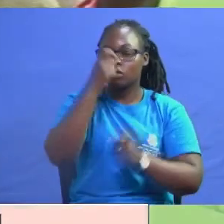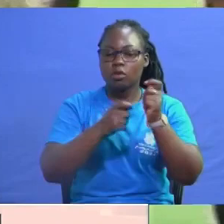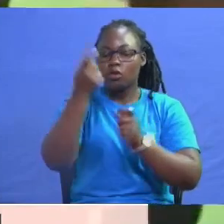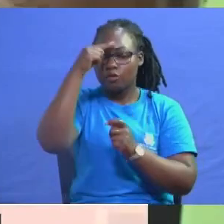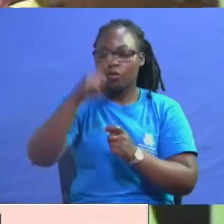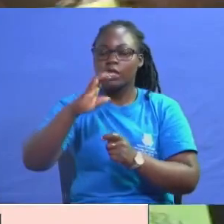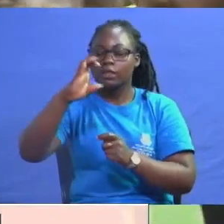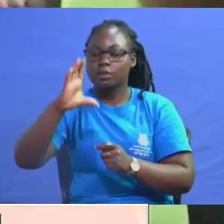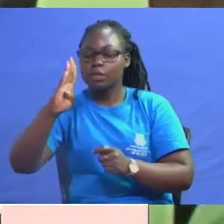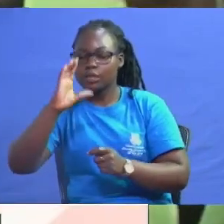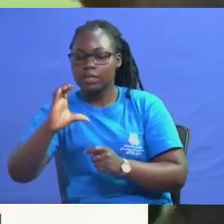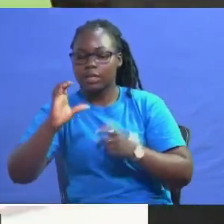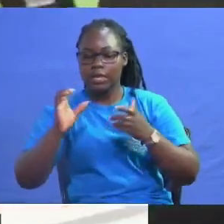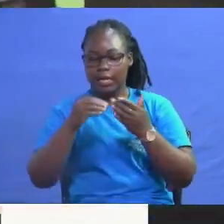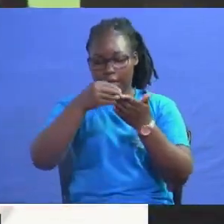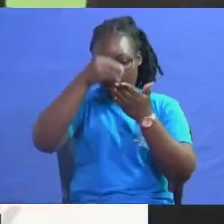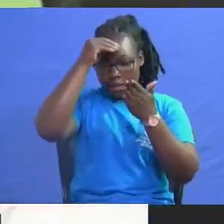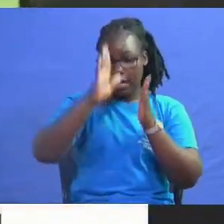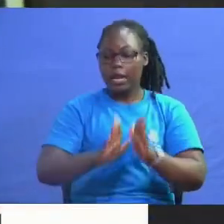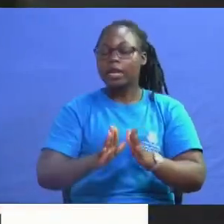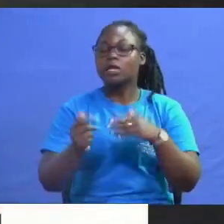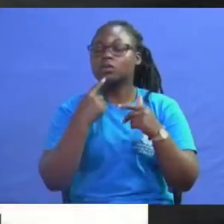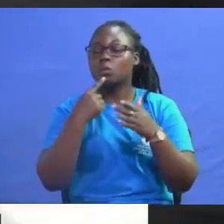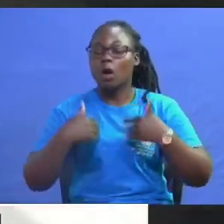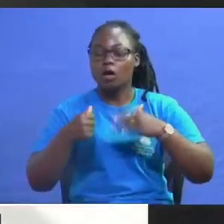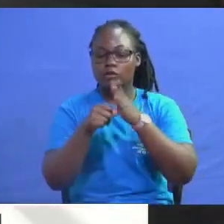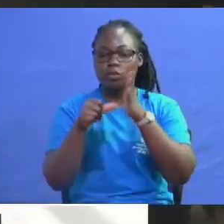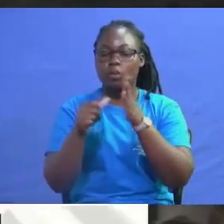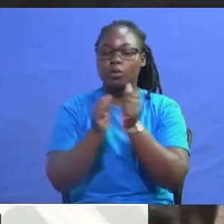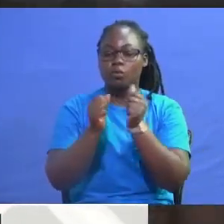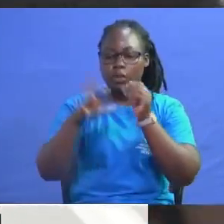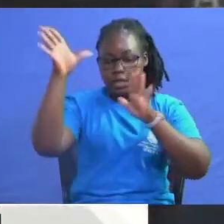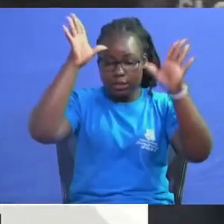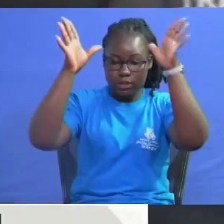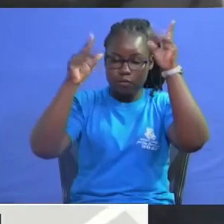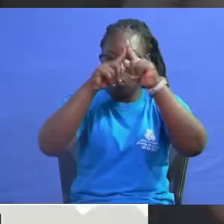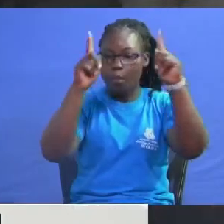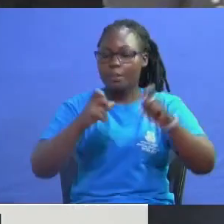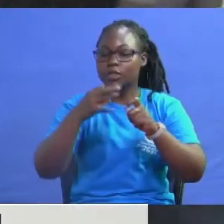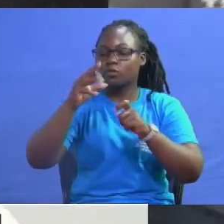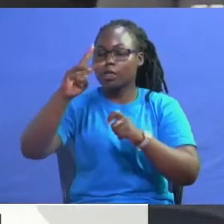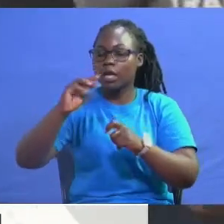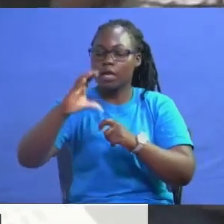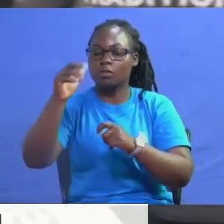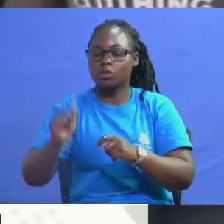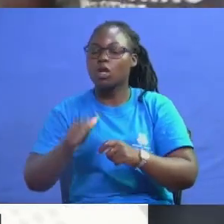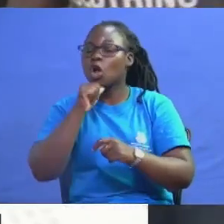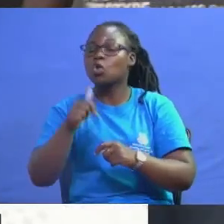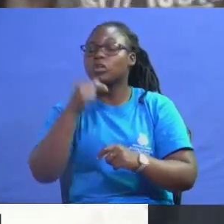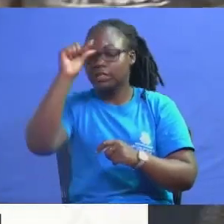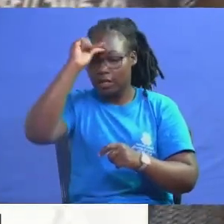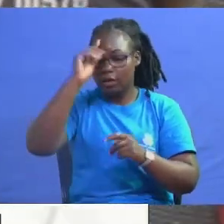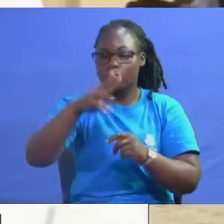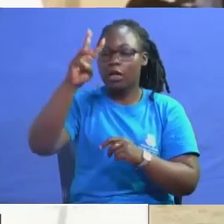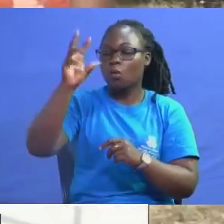ECDC pupils. Those who have issues with the initiative to question members of the county assembly and not Governor